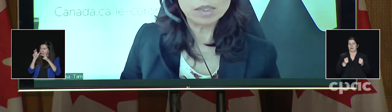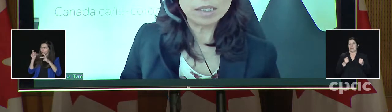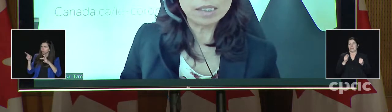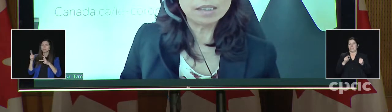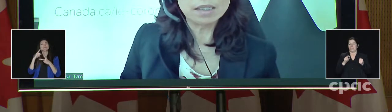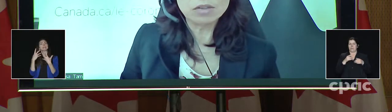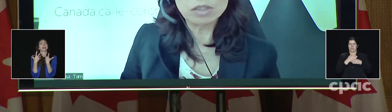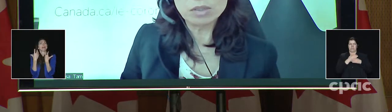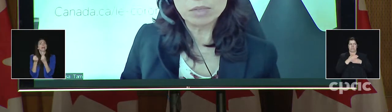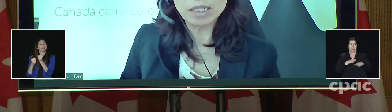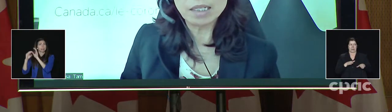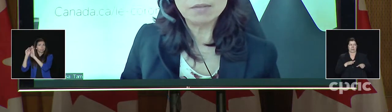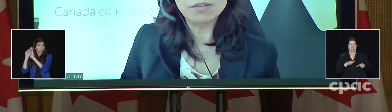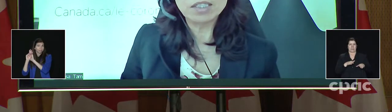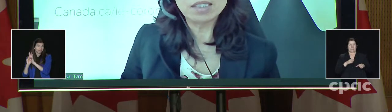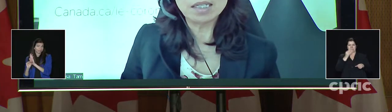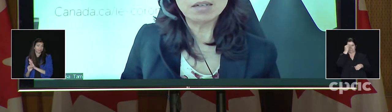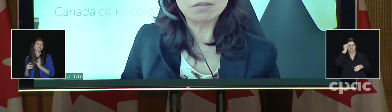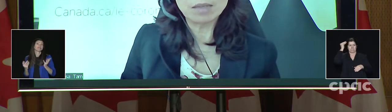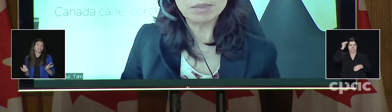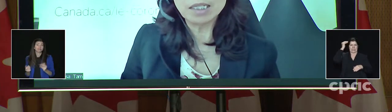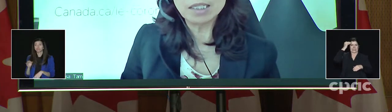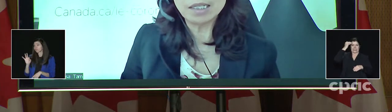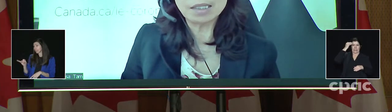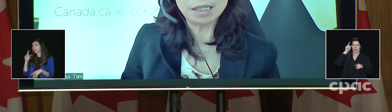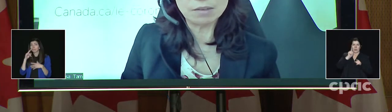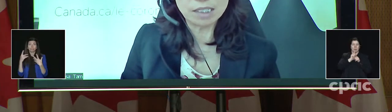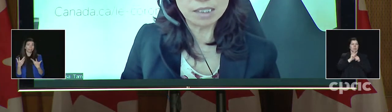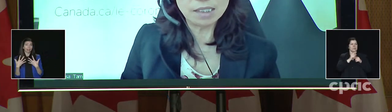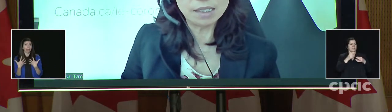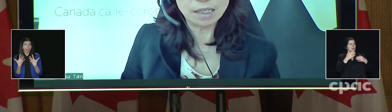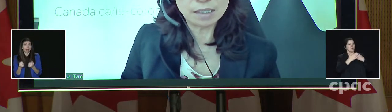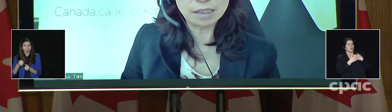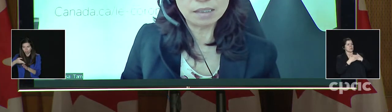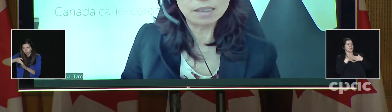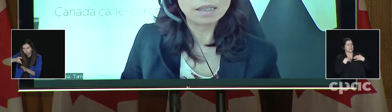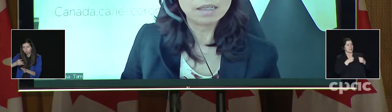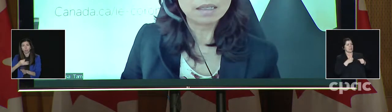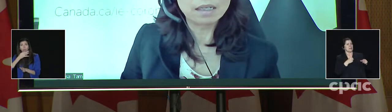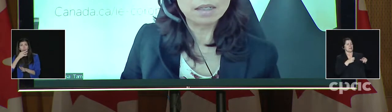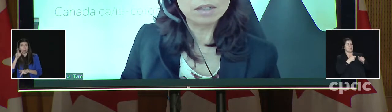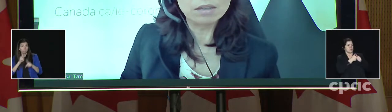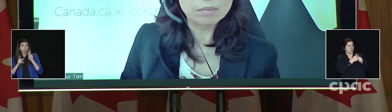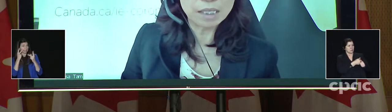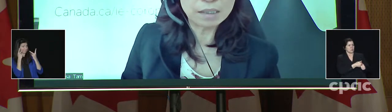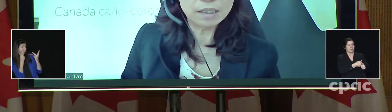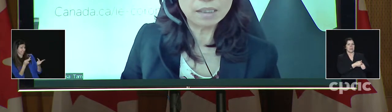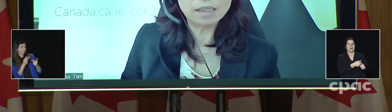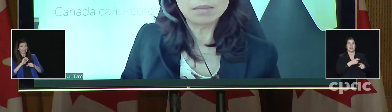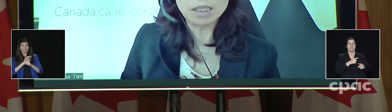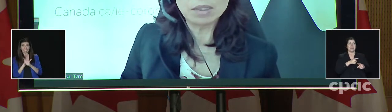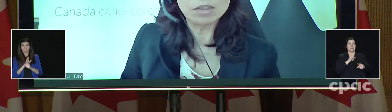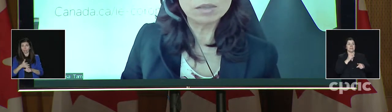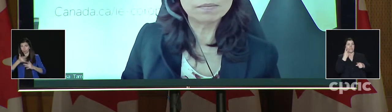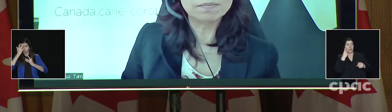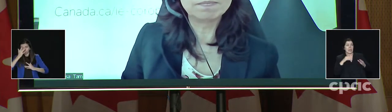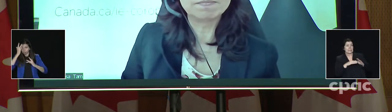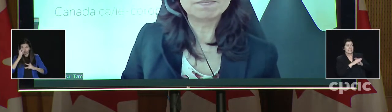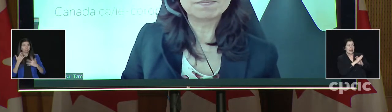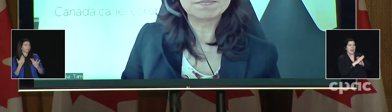act quickly to control spread at the first sign of rapidly accelerating cases. Thank you. Merci,